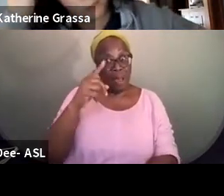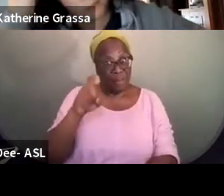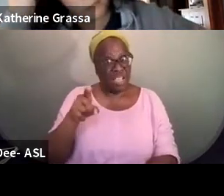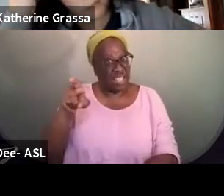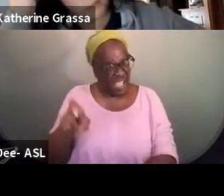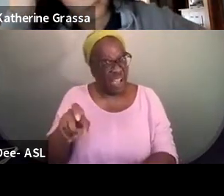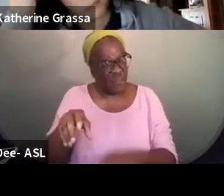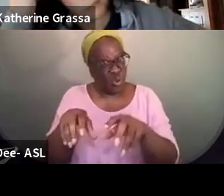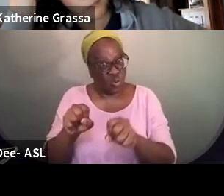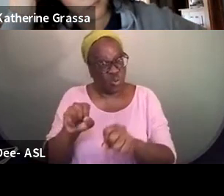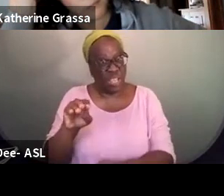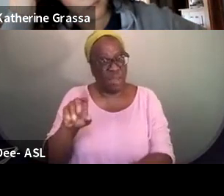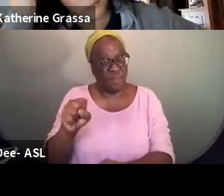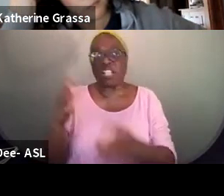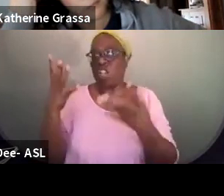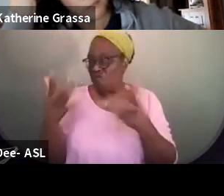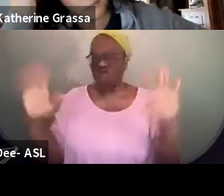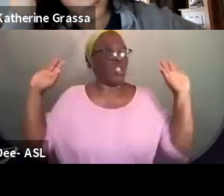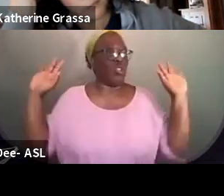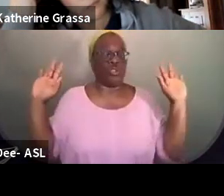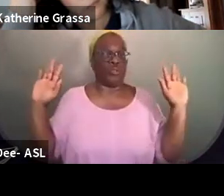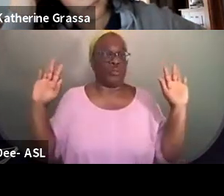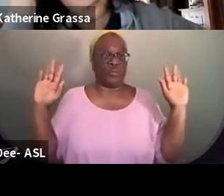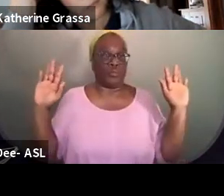then they should be done, right?